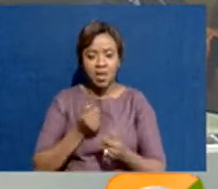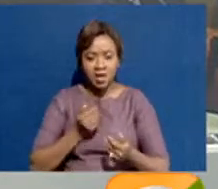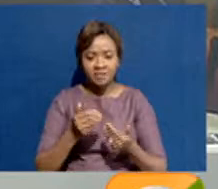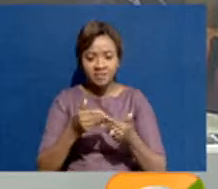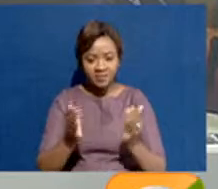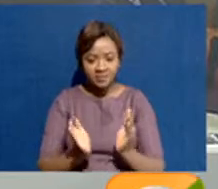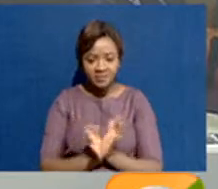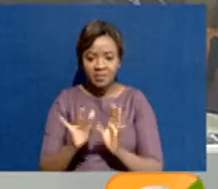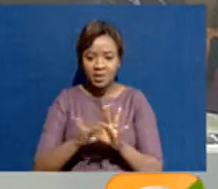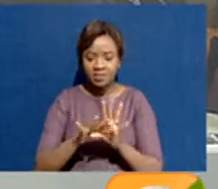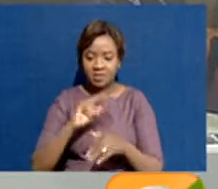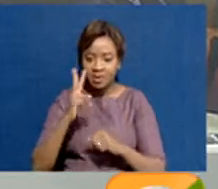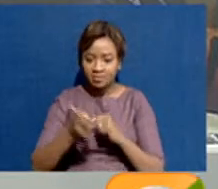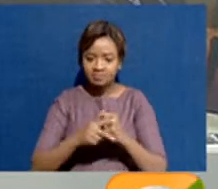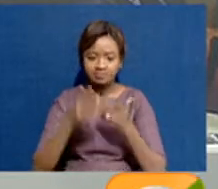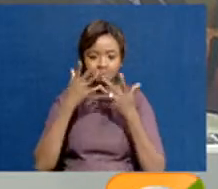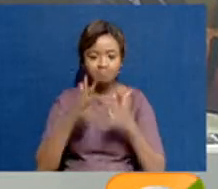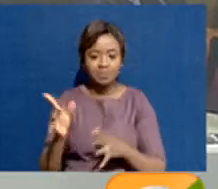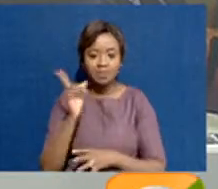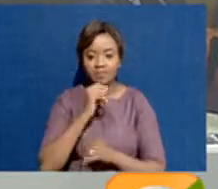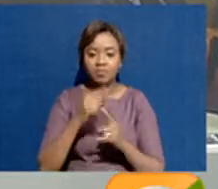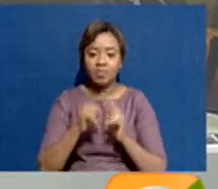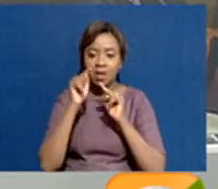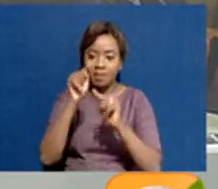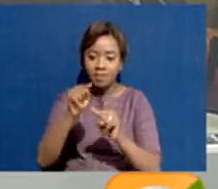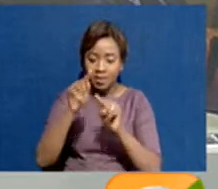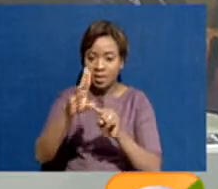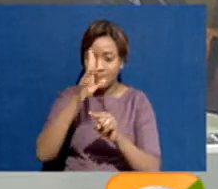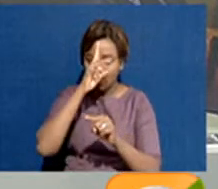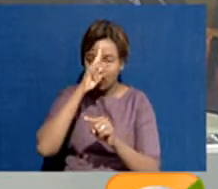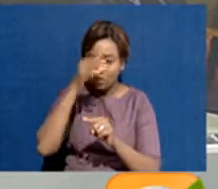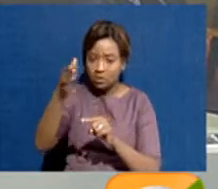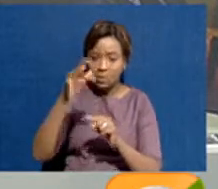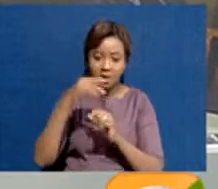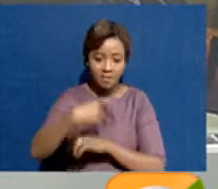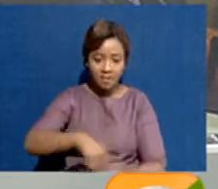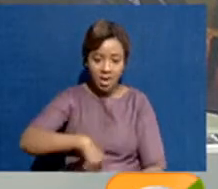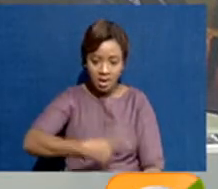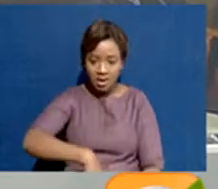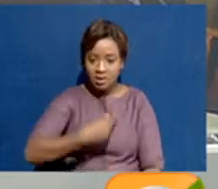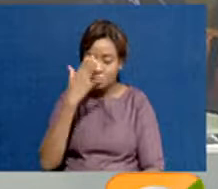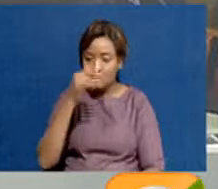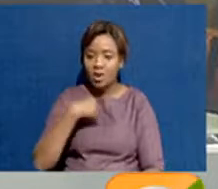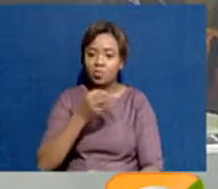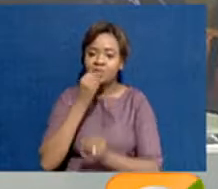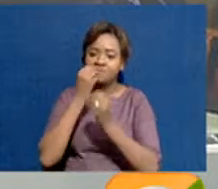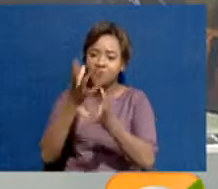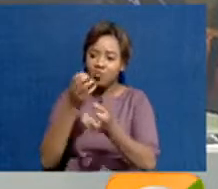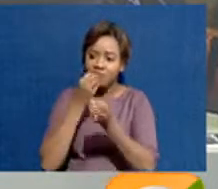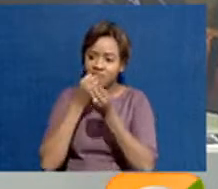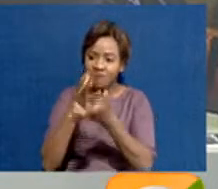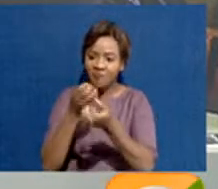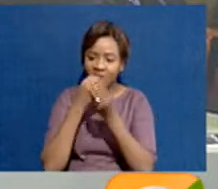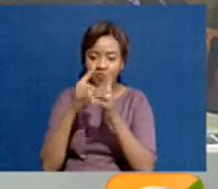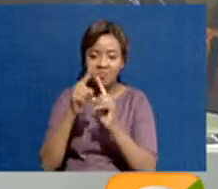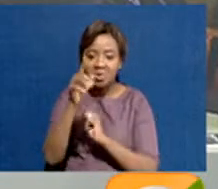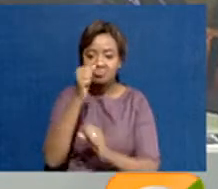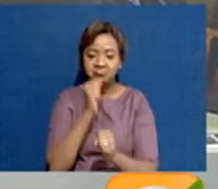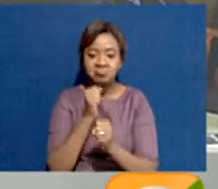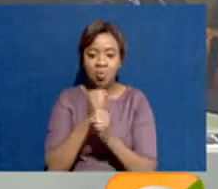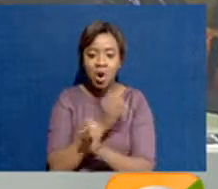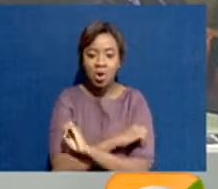members in Shakahola is blaming the police in Malindi for failing to act on numerous reports about the